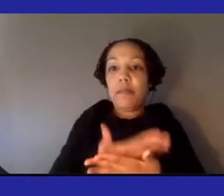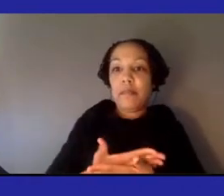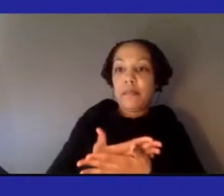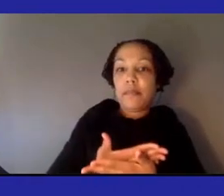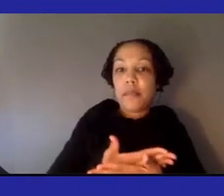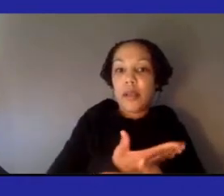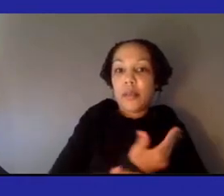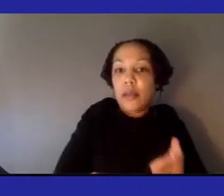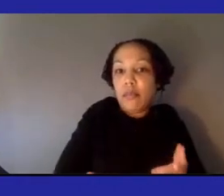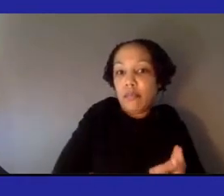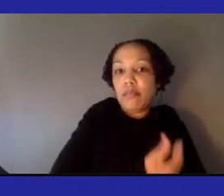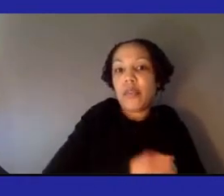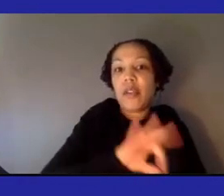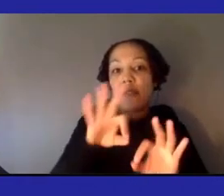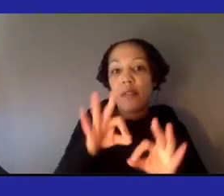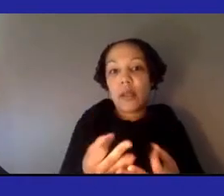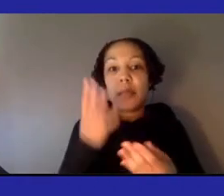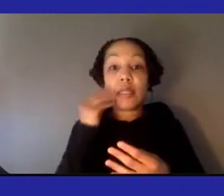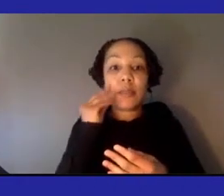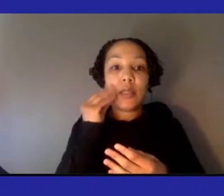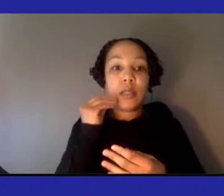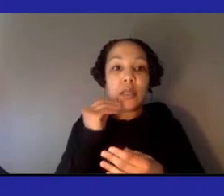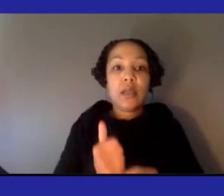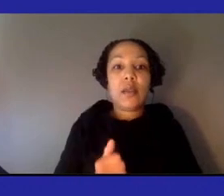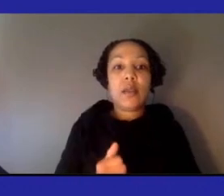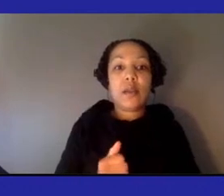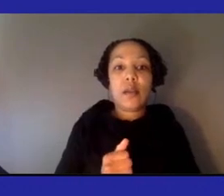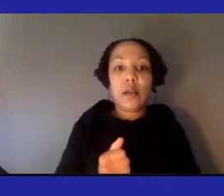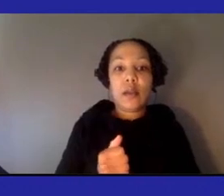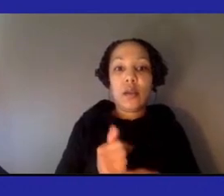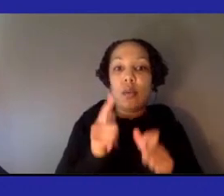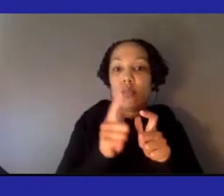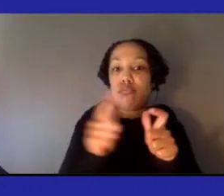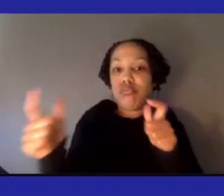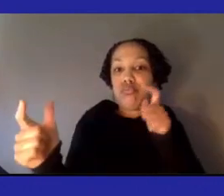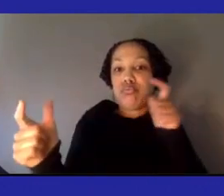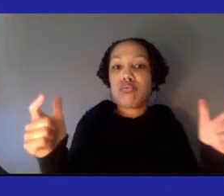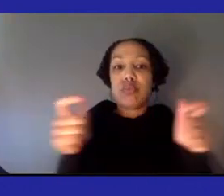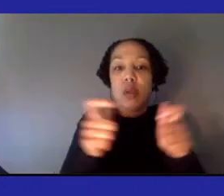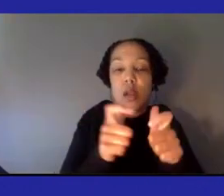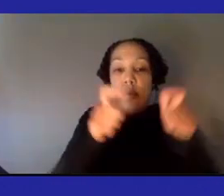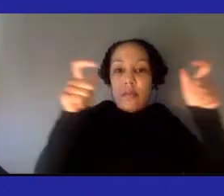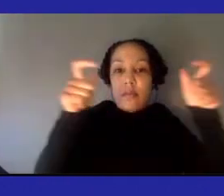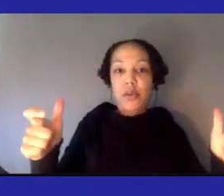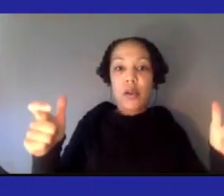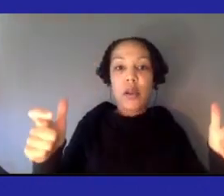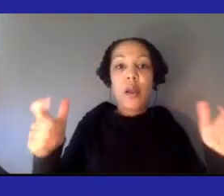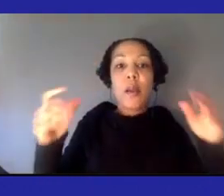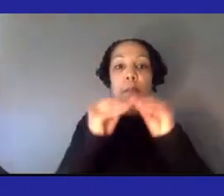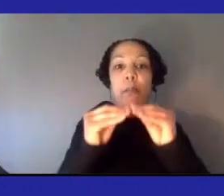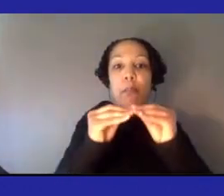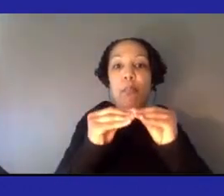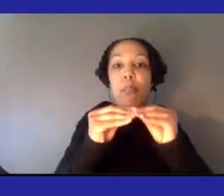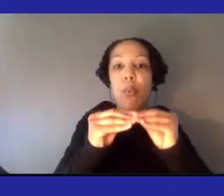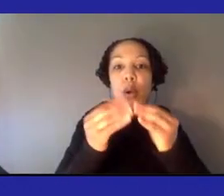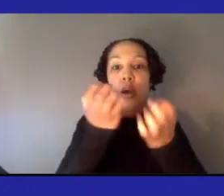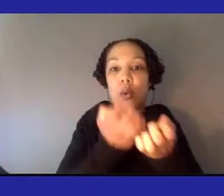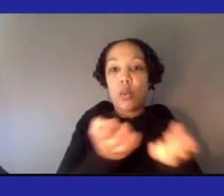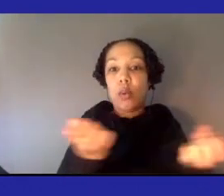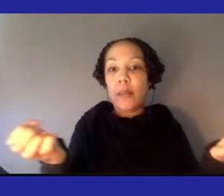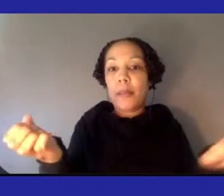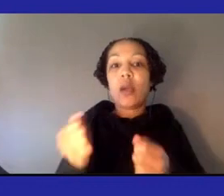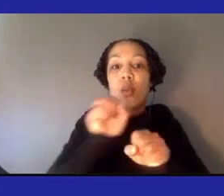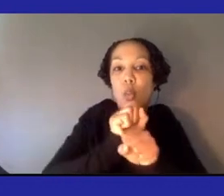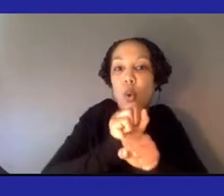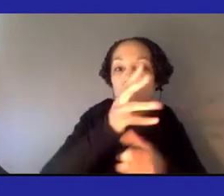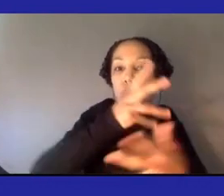benefits. Enlarged OR suite with more equipment, better workflow, new partner robing area, renovated